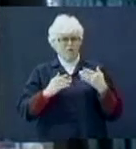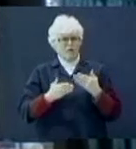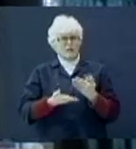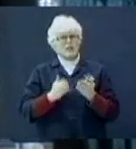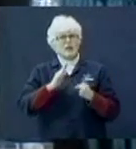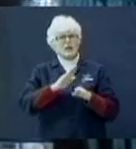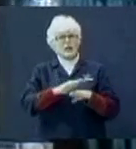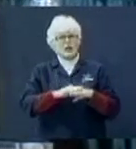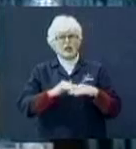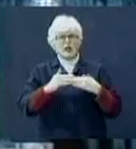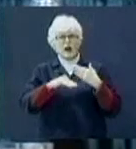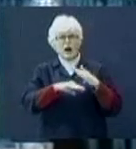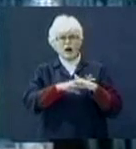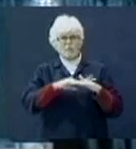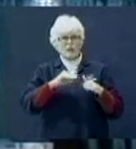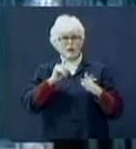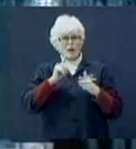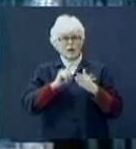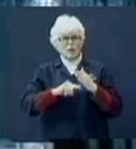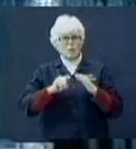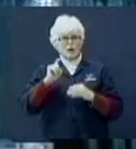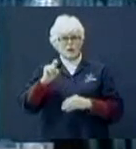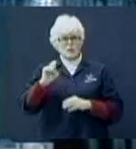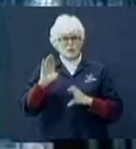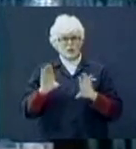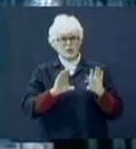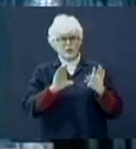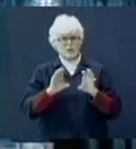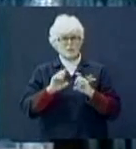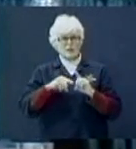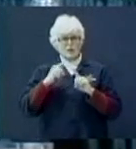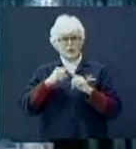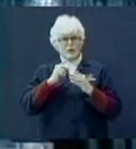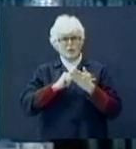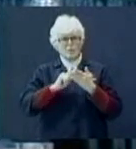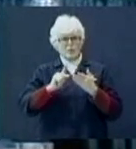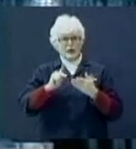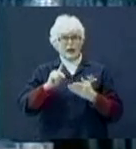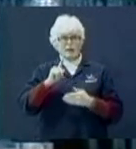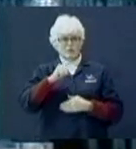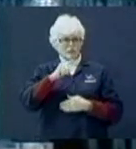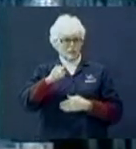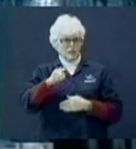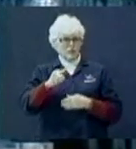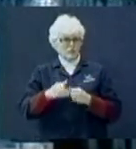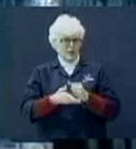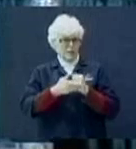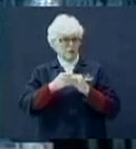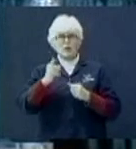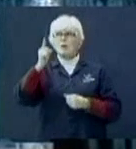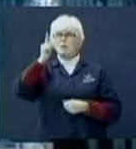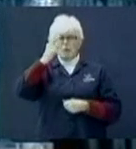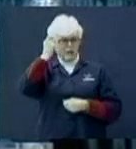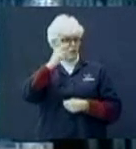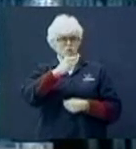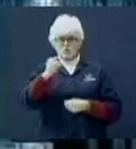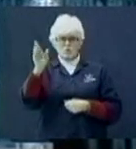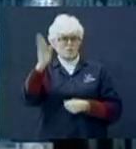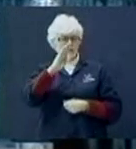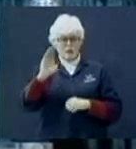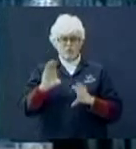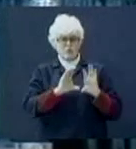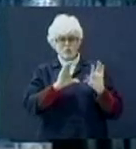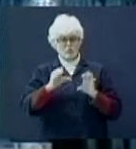why should I do anything for you? You never do anything for me.